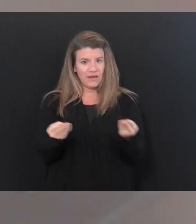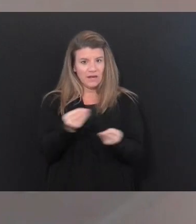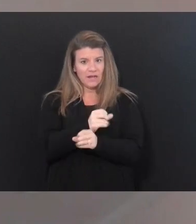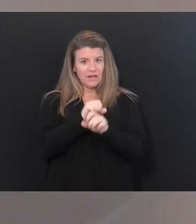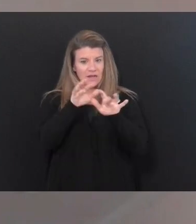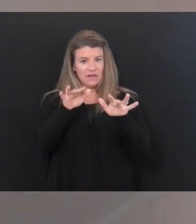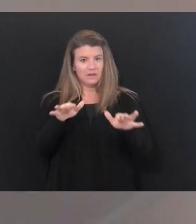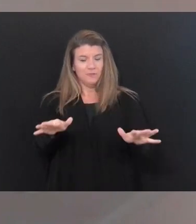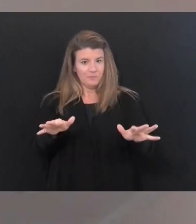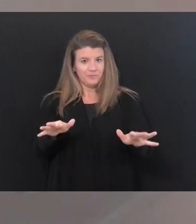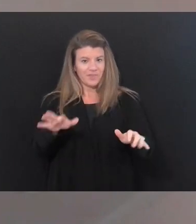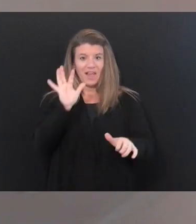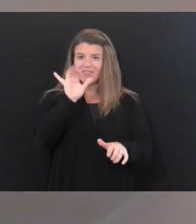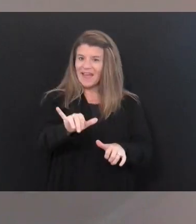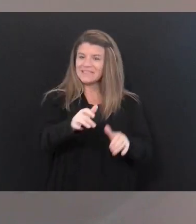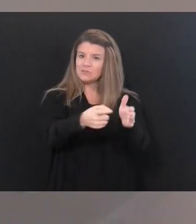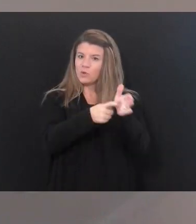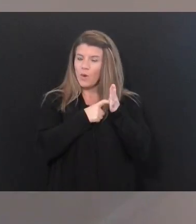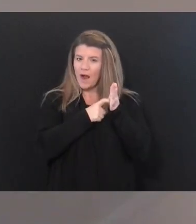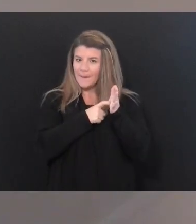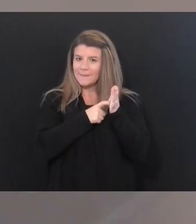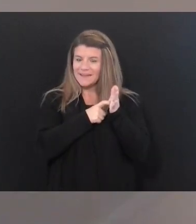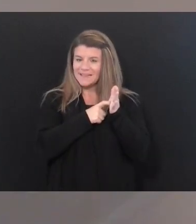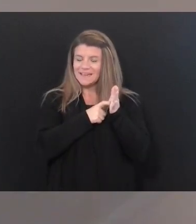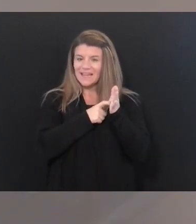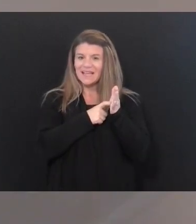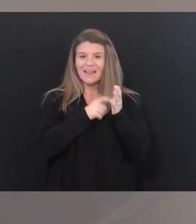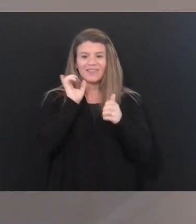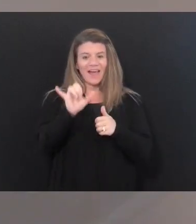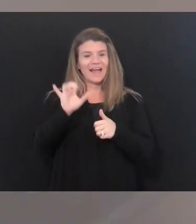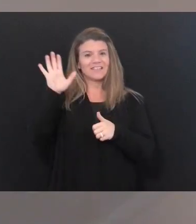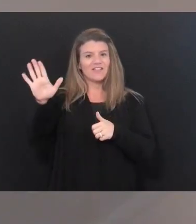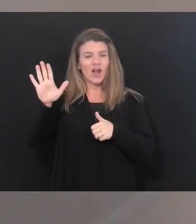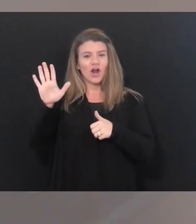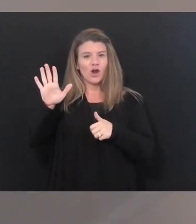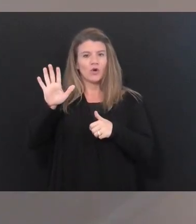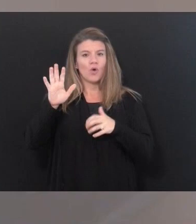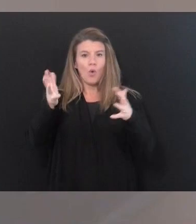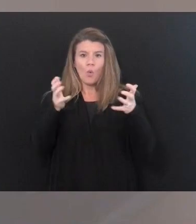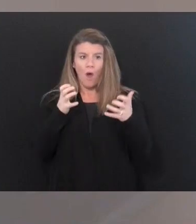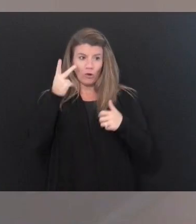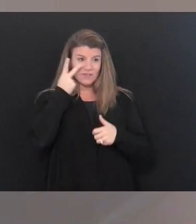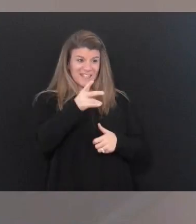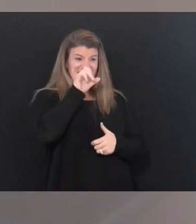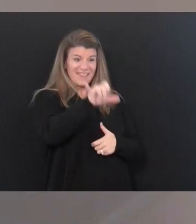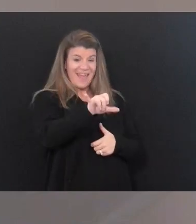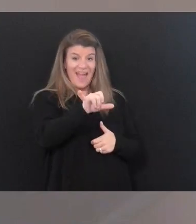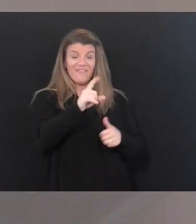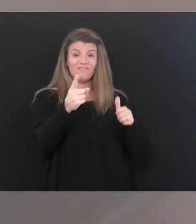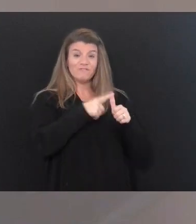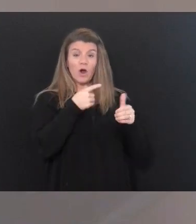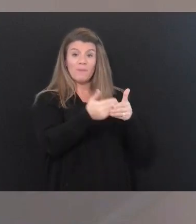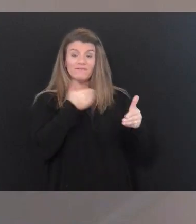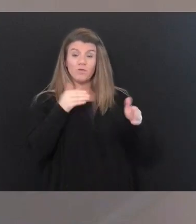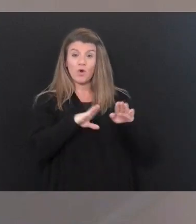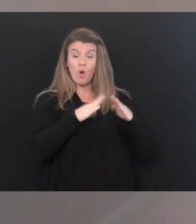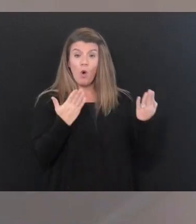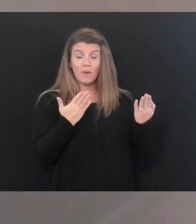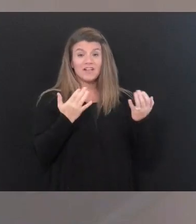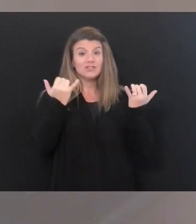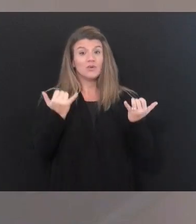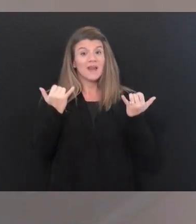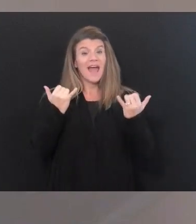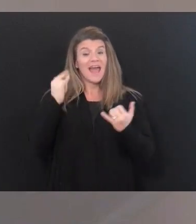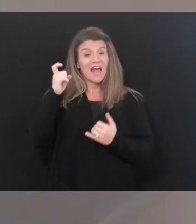as a requirement, or at least a strong advisement, before people start back. Governor Cuomo was quoted today